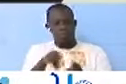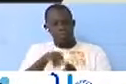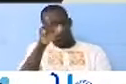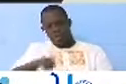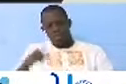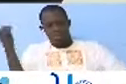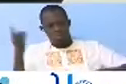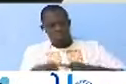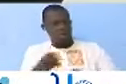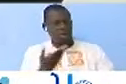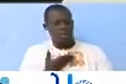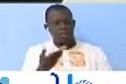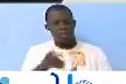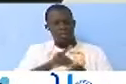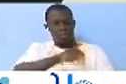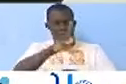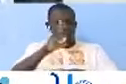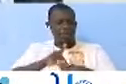right?